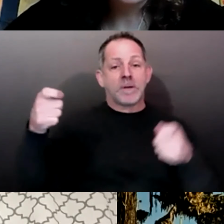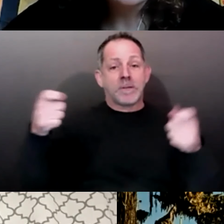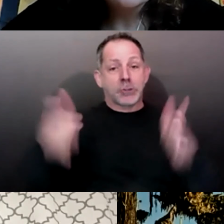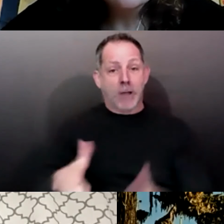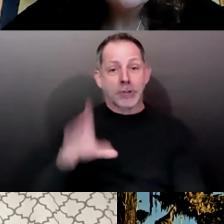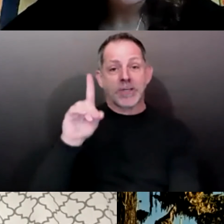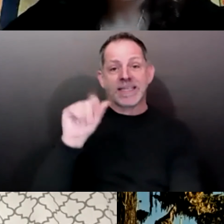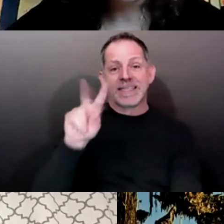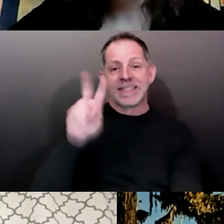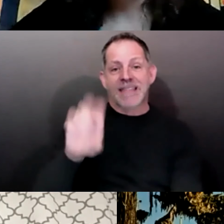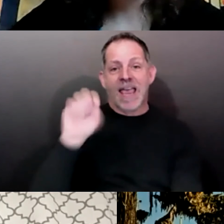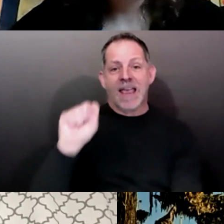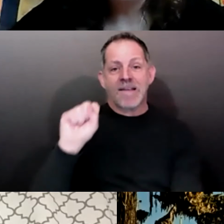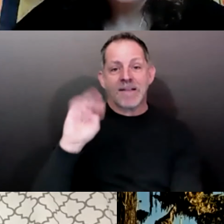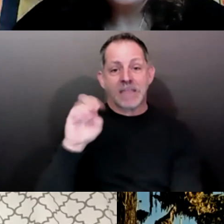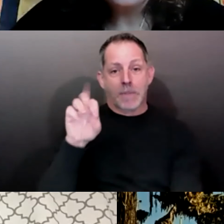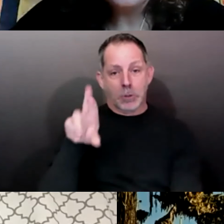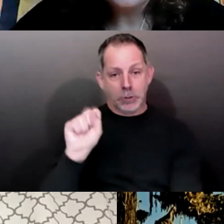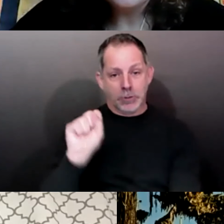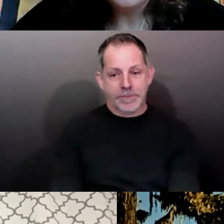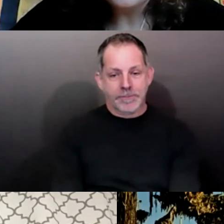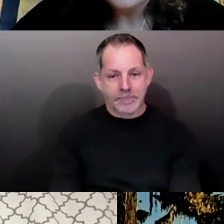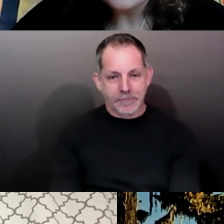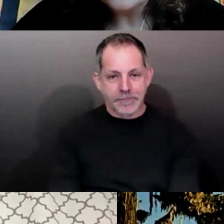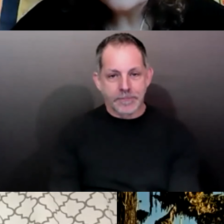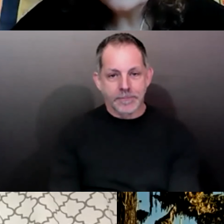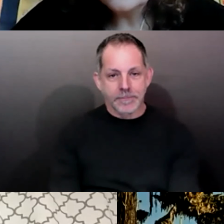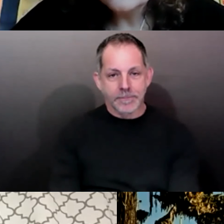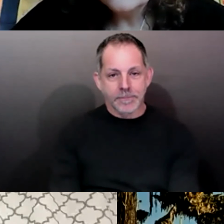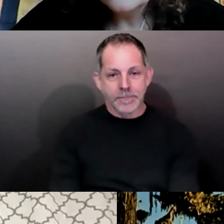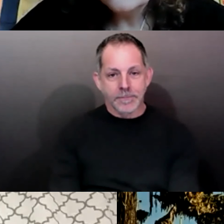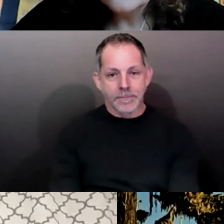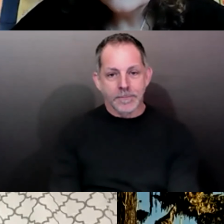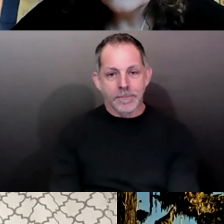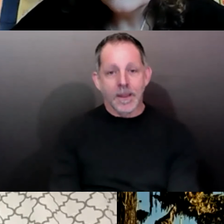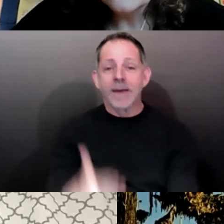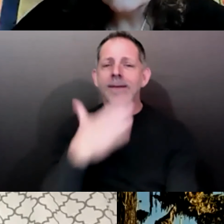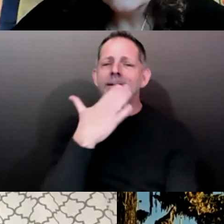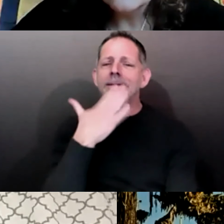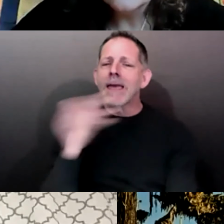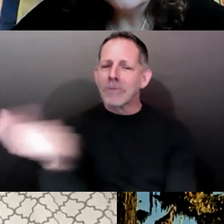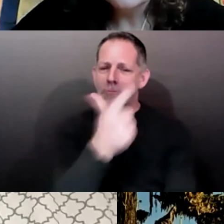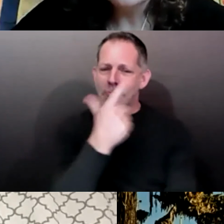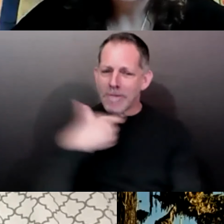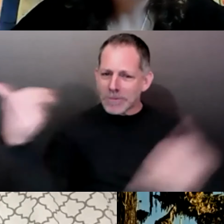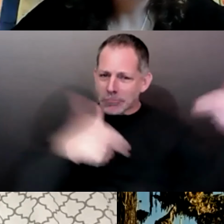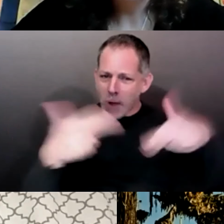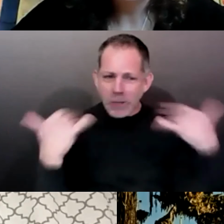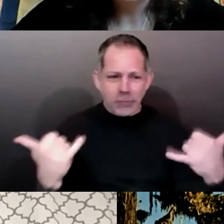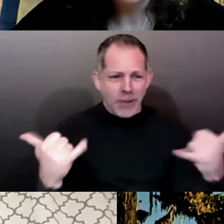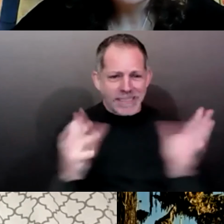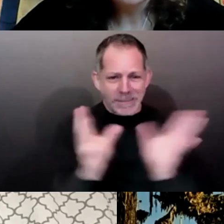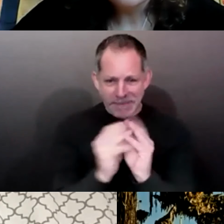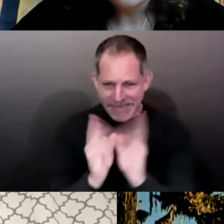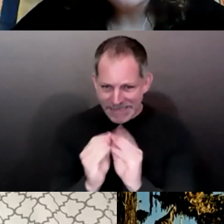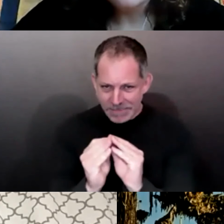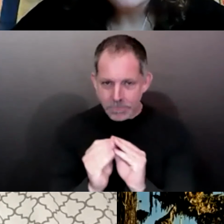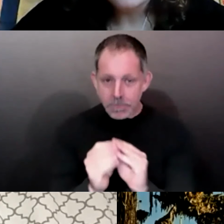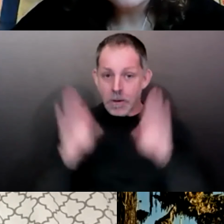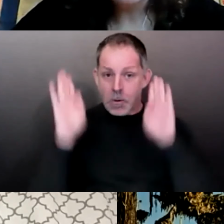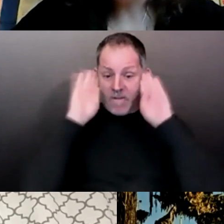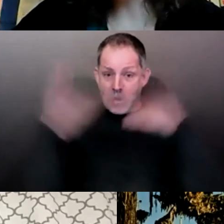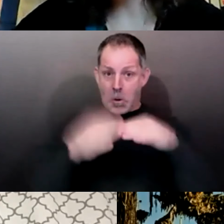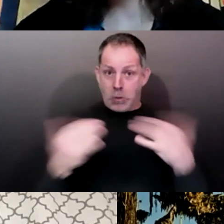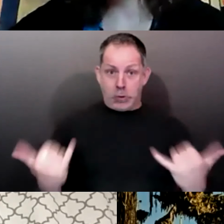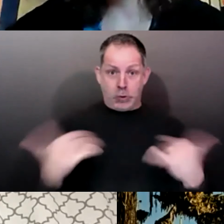us. I'd really like to welcome you to this town hall focused on COVID-19 vaccine. I know it's been a